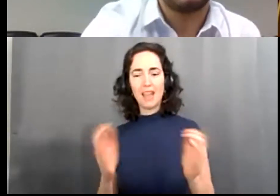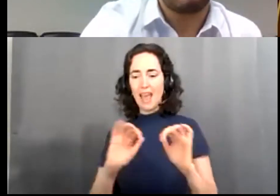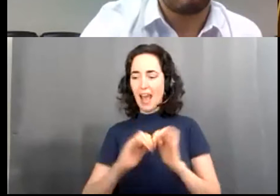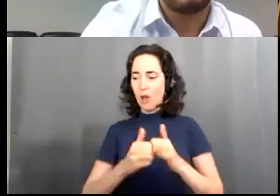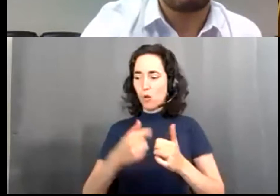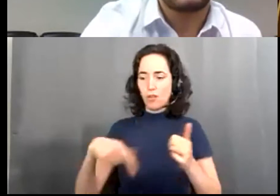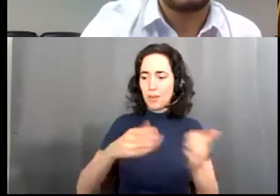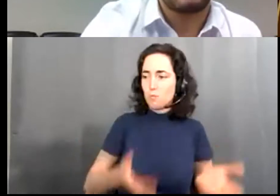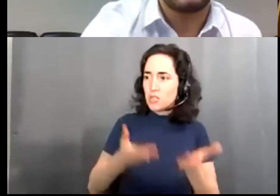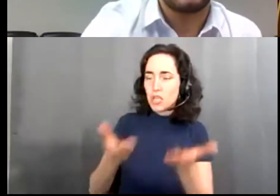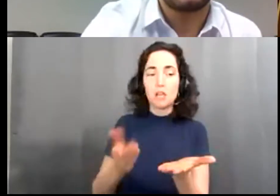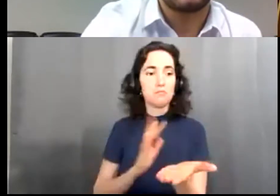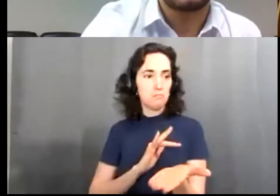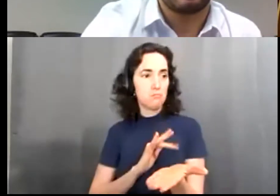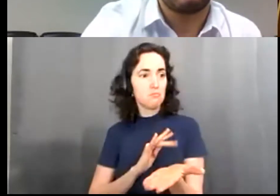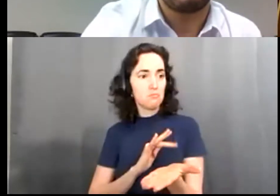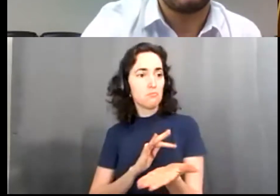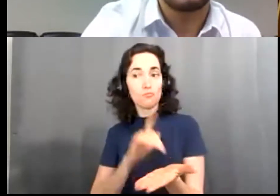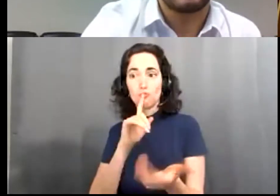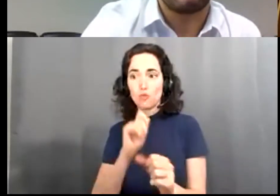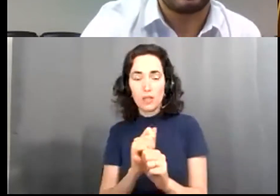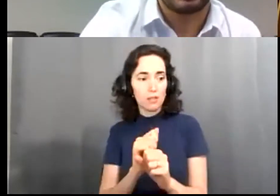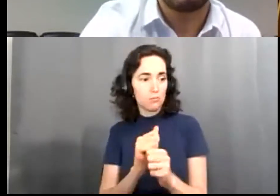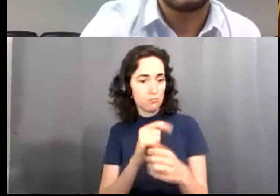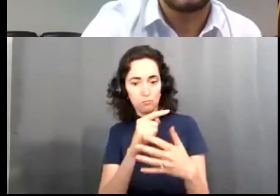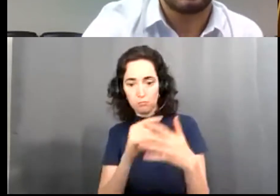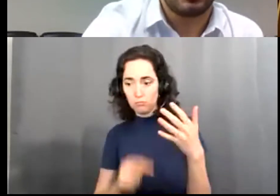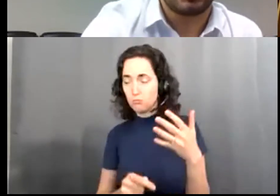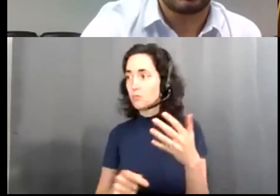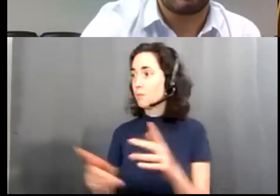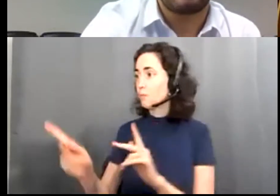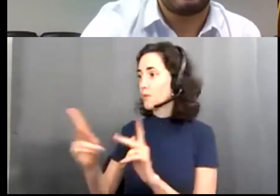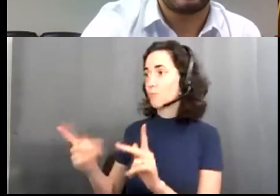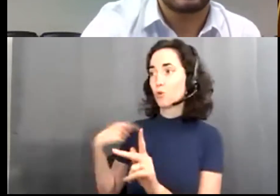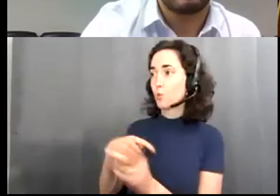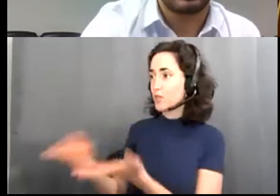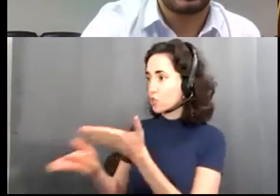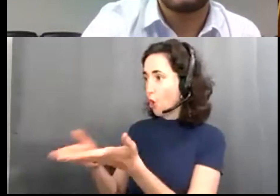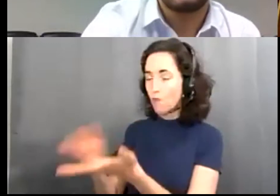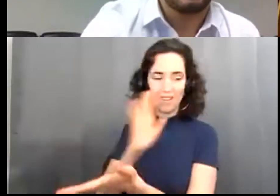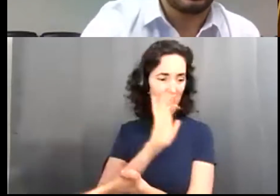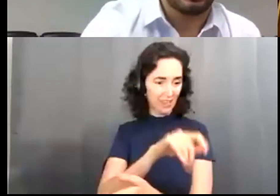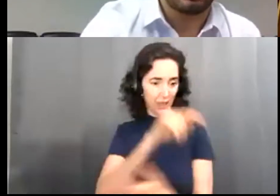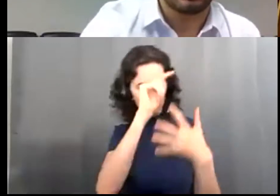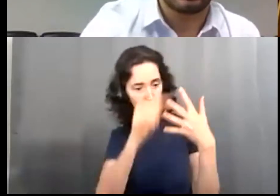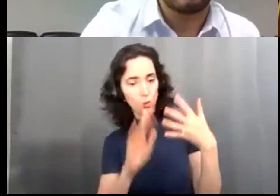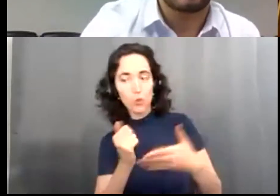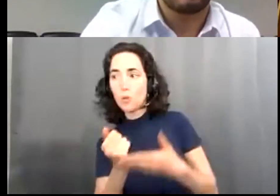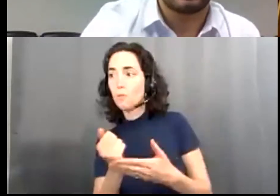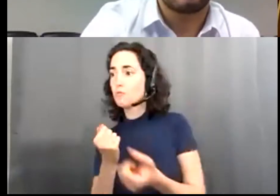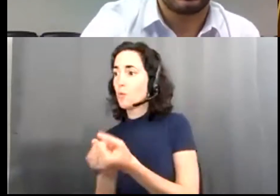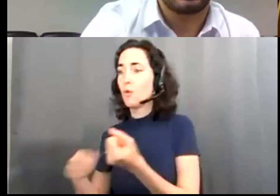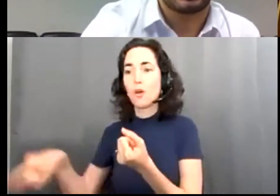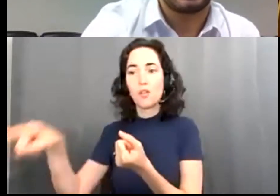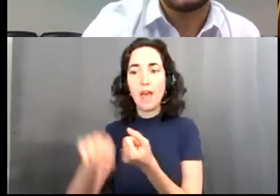presented were in fact in the best interest of those that we aim to serve people with disabilities across the spectrum